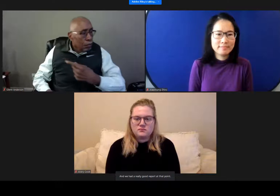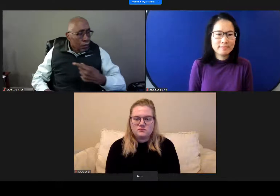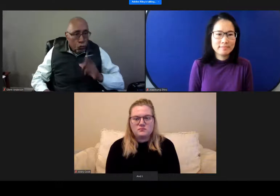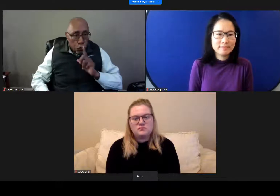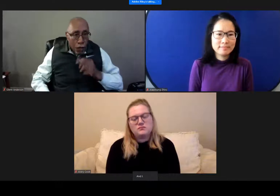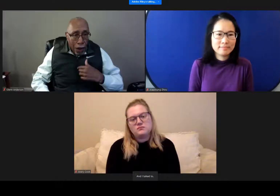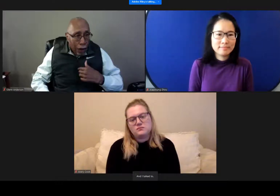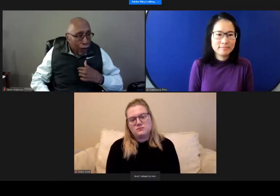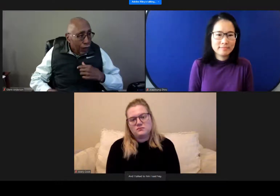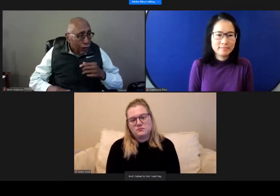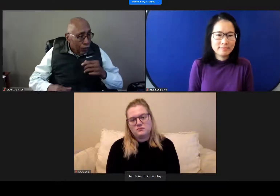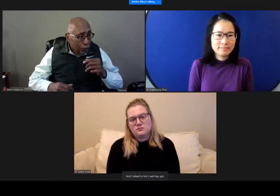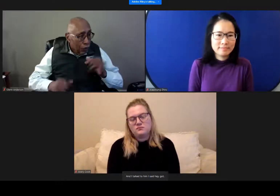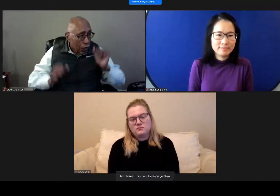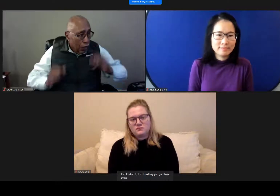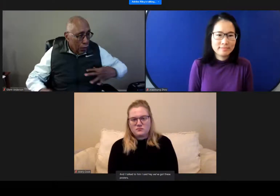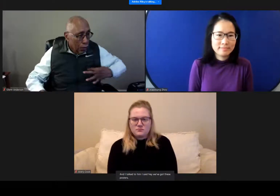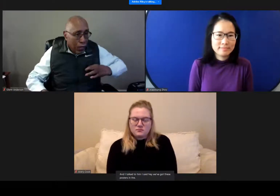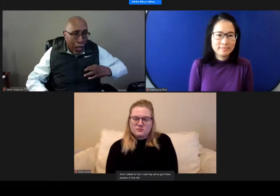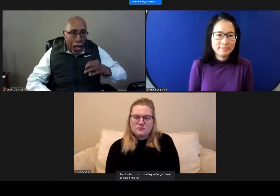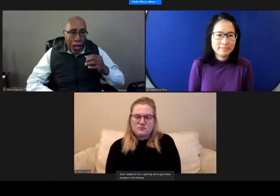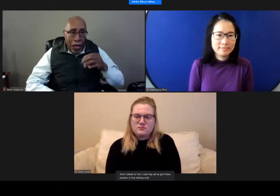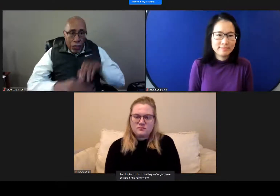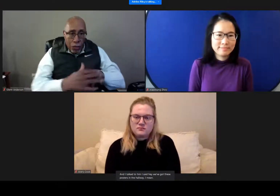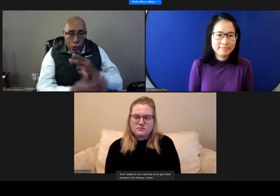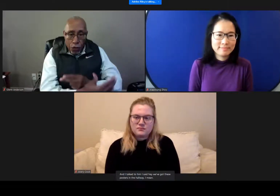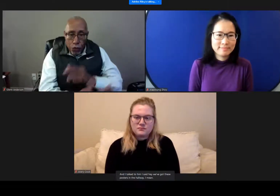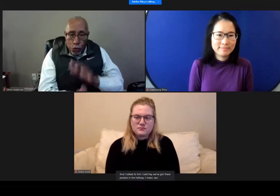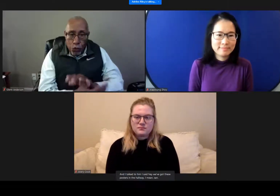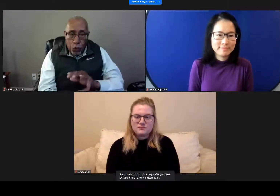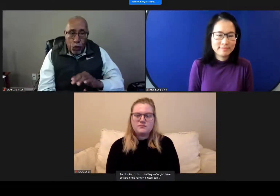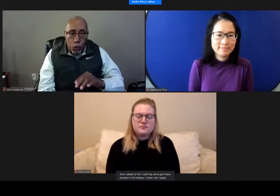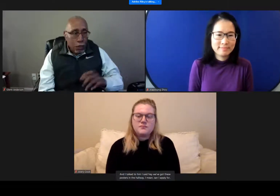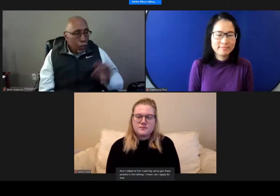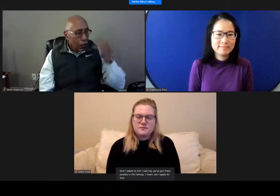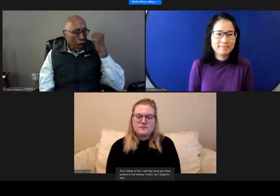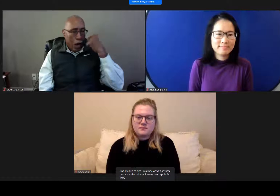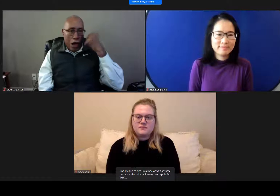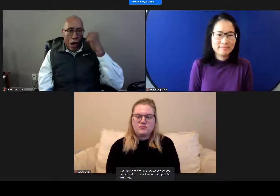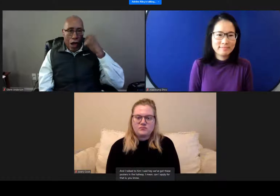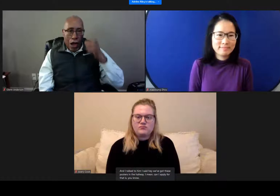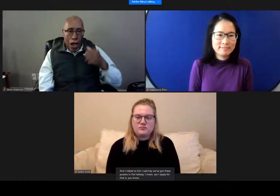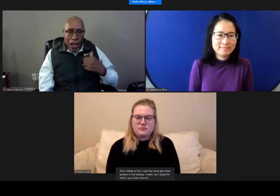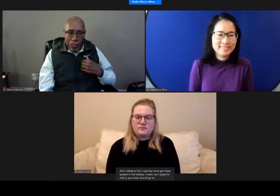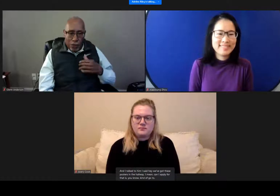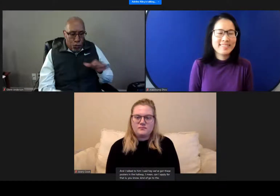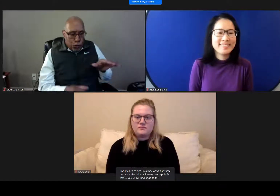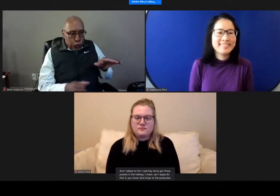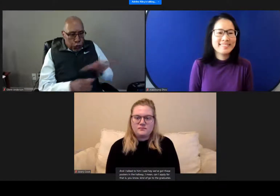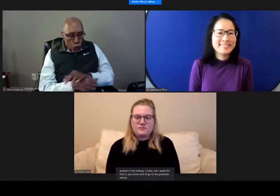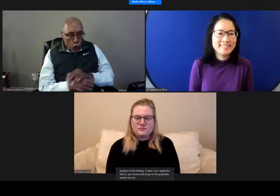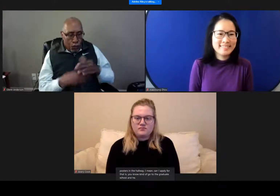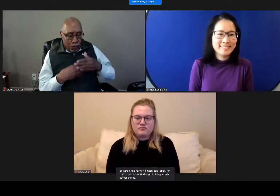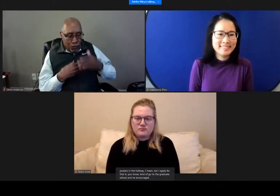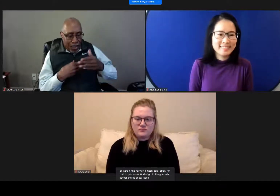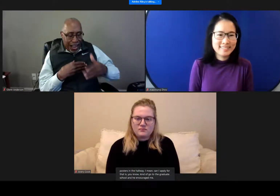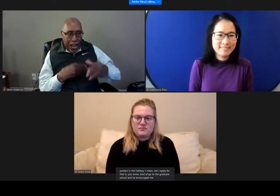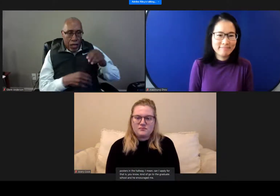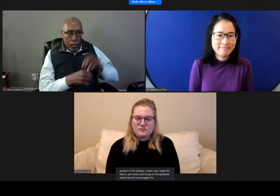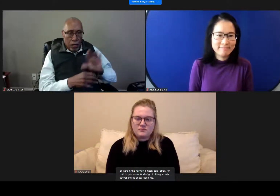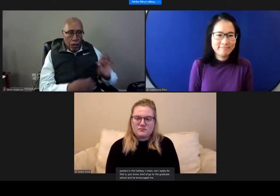And I talked to him and I said, hey, you've got these posters in the hallway. I mean, can I apply for that? Can I go to the graduate school? And he encouraged